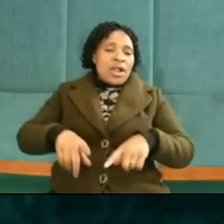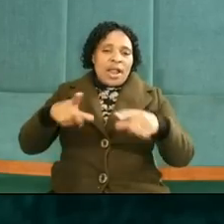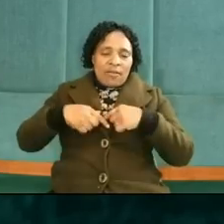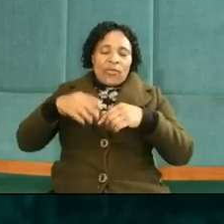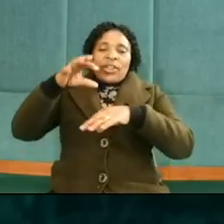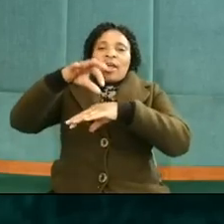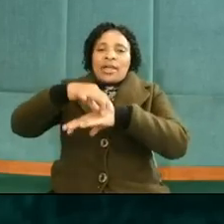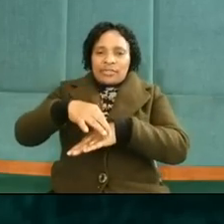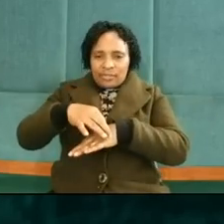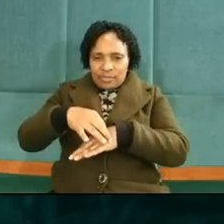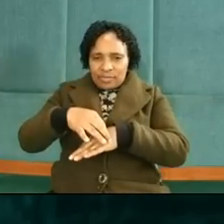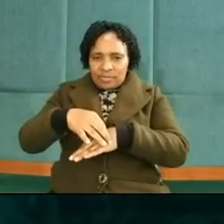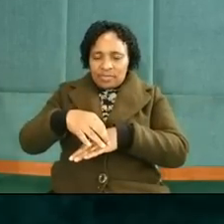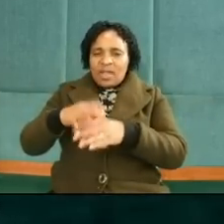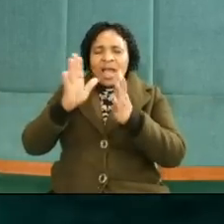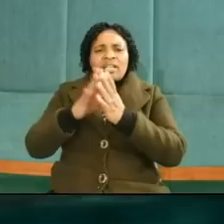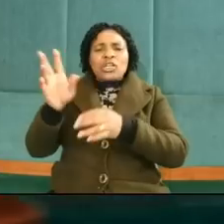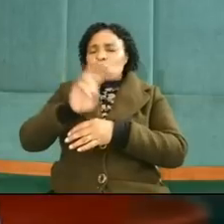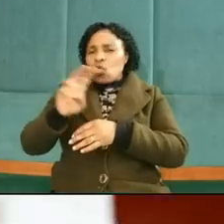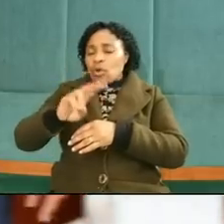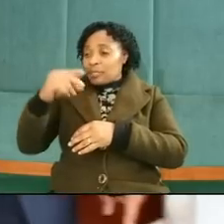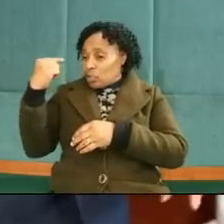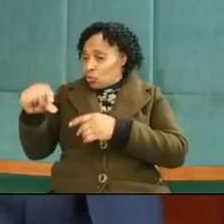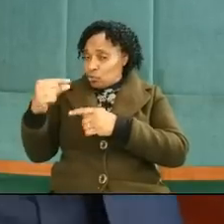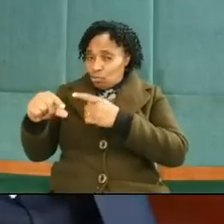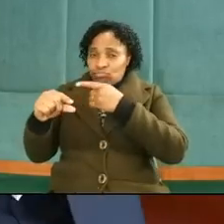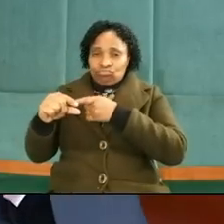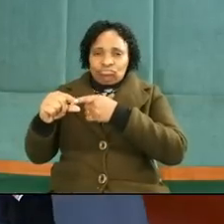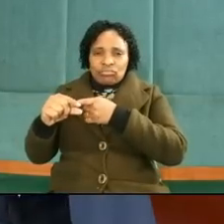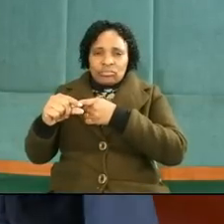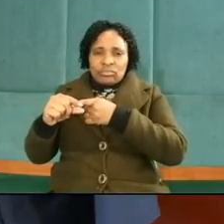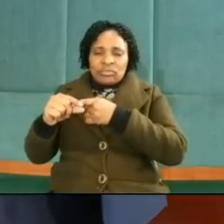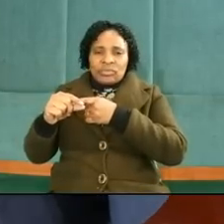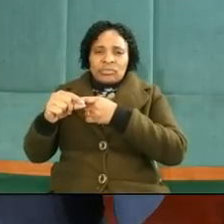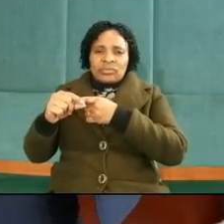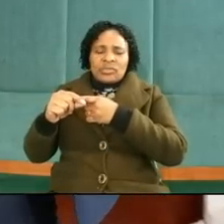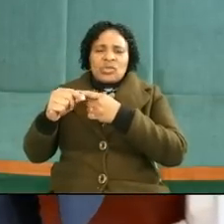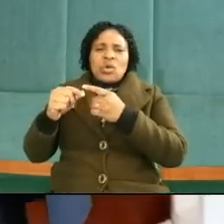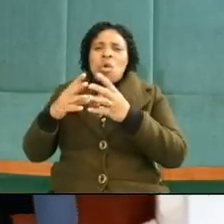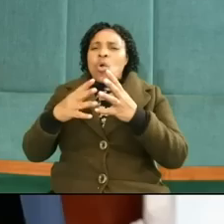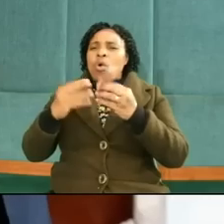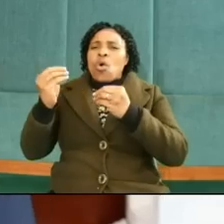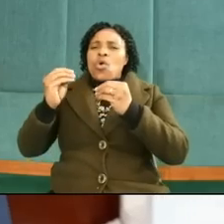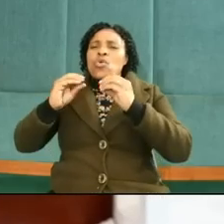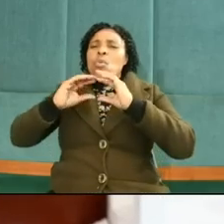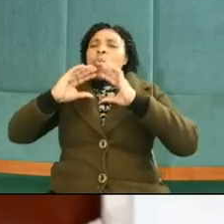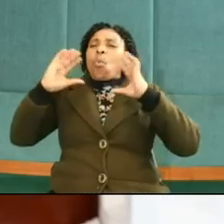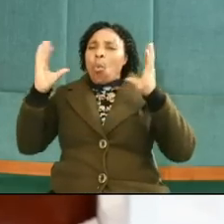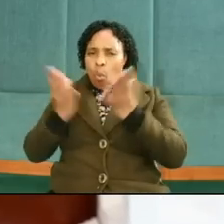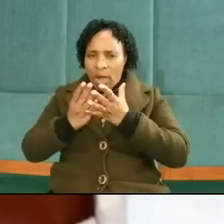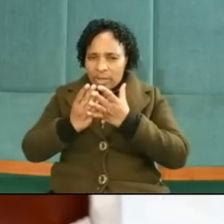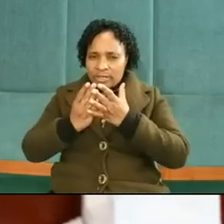planet Earth and recognize that the gospel is gone all over the